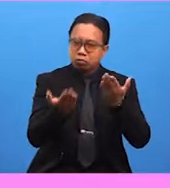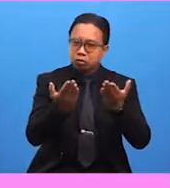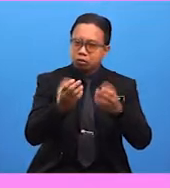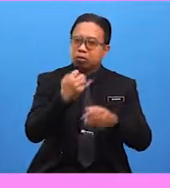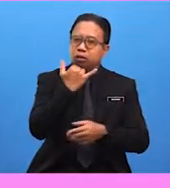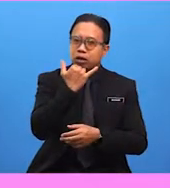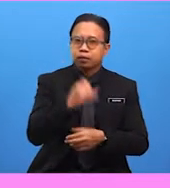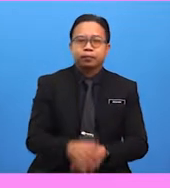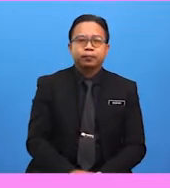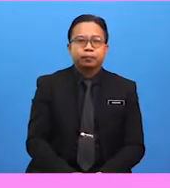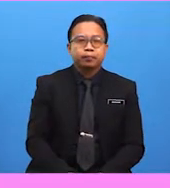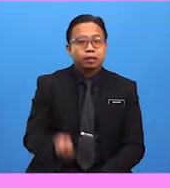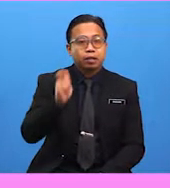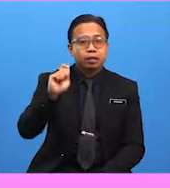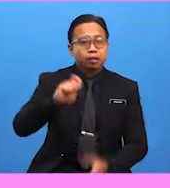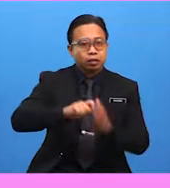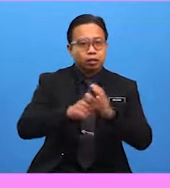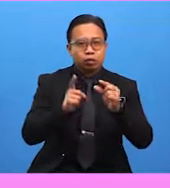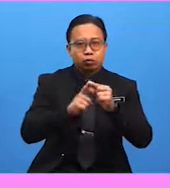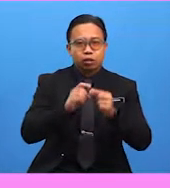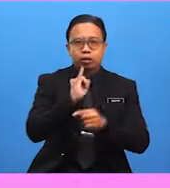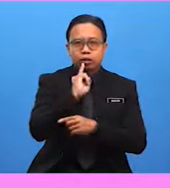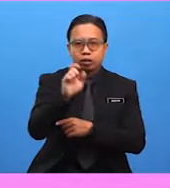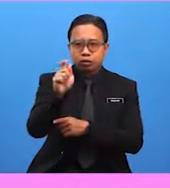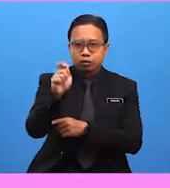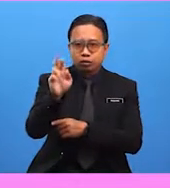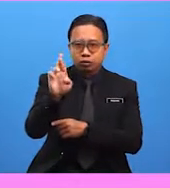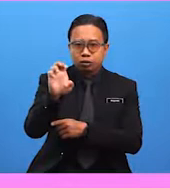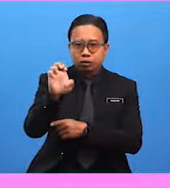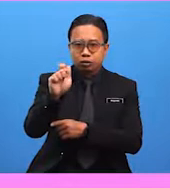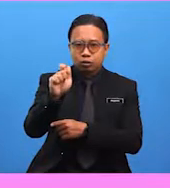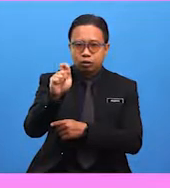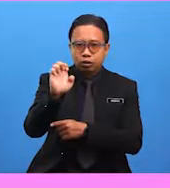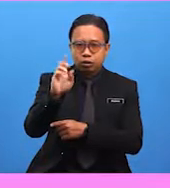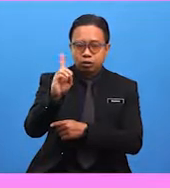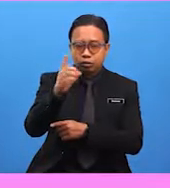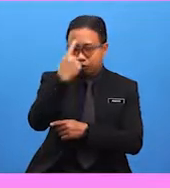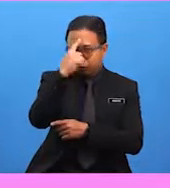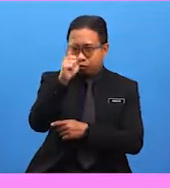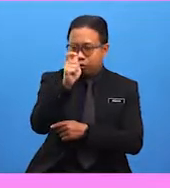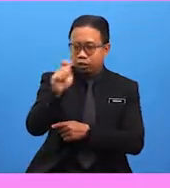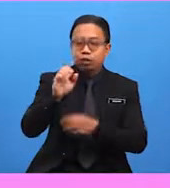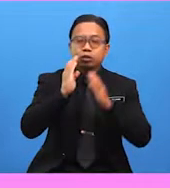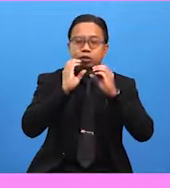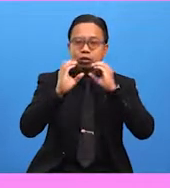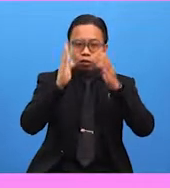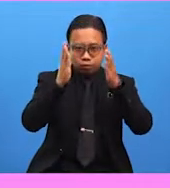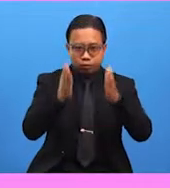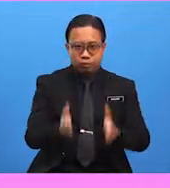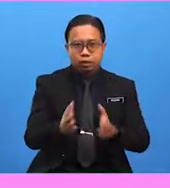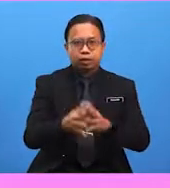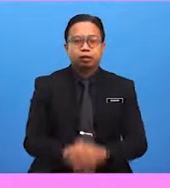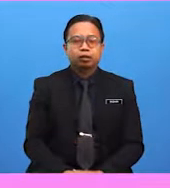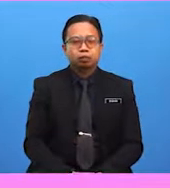The key word is treated and for the speaker. One needs to